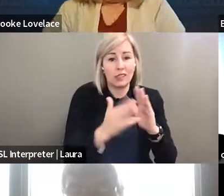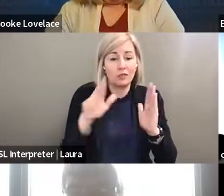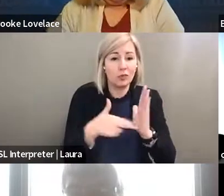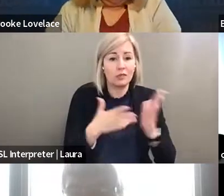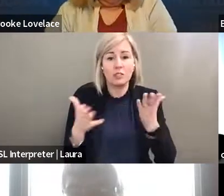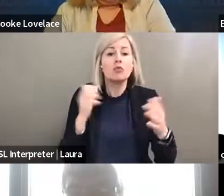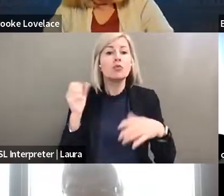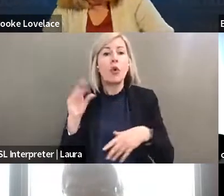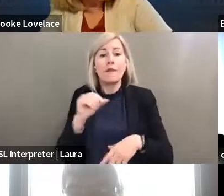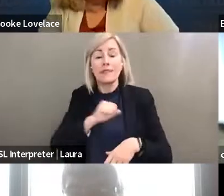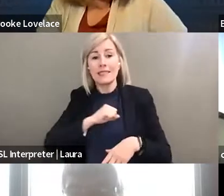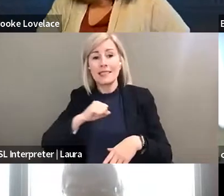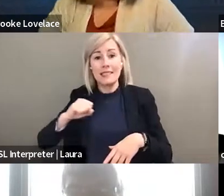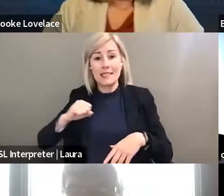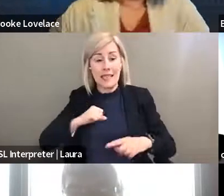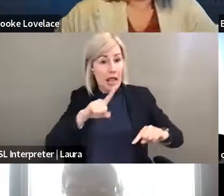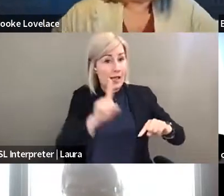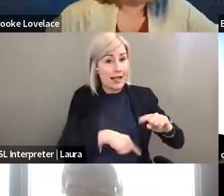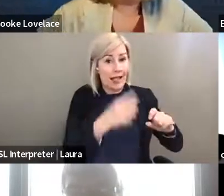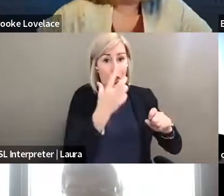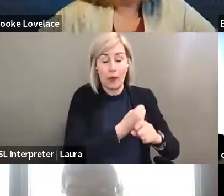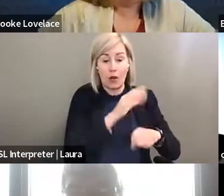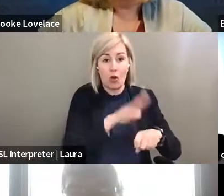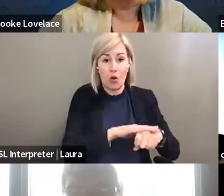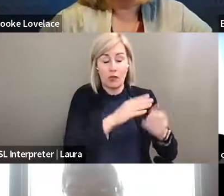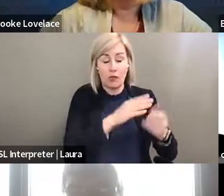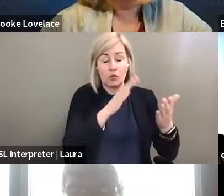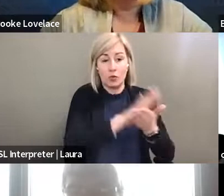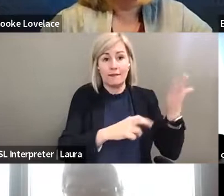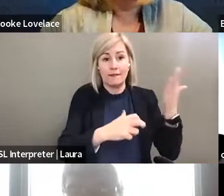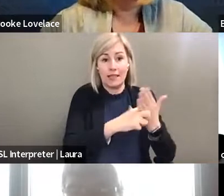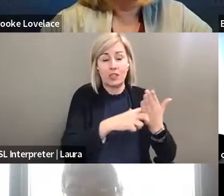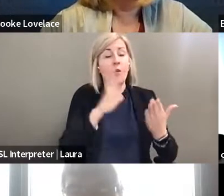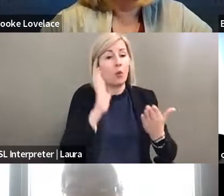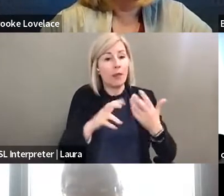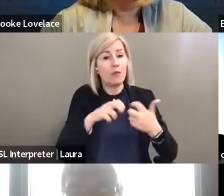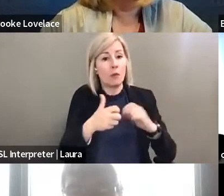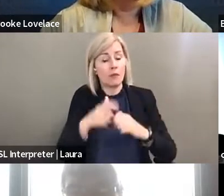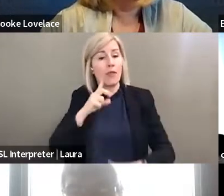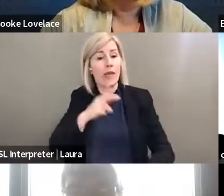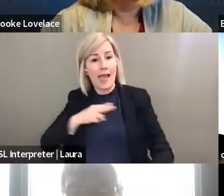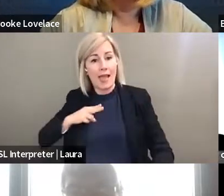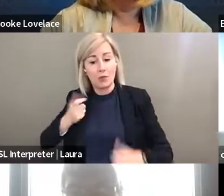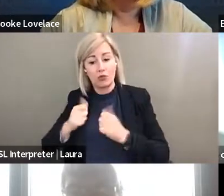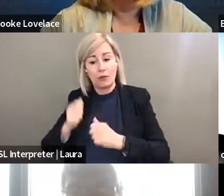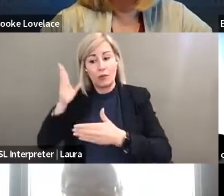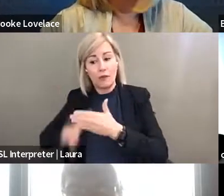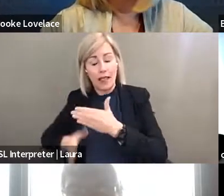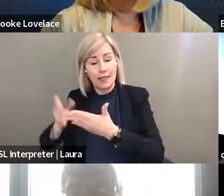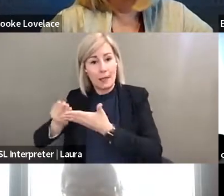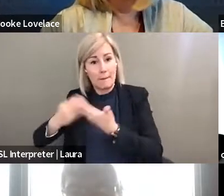the Senate can't win on the vouchers, that could be trouble for the House when they're trying to finalize that budget. So it's a